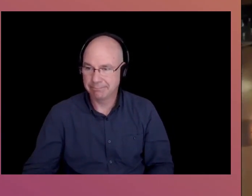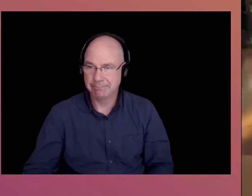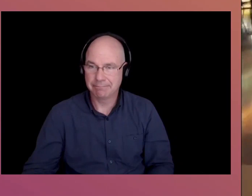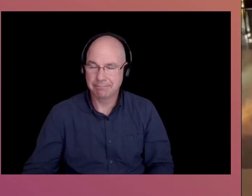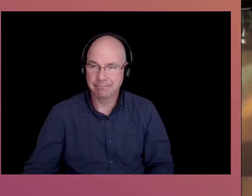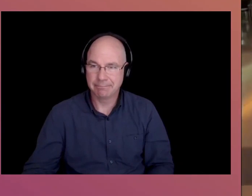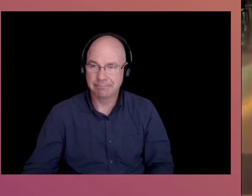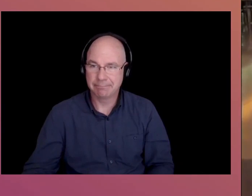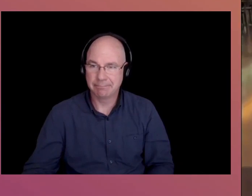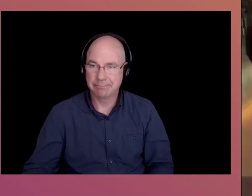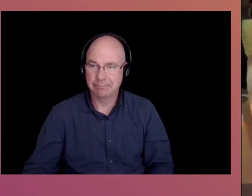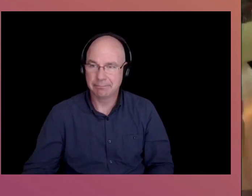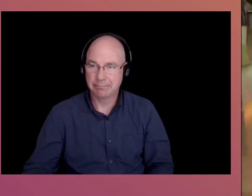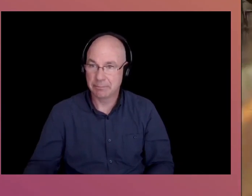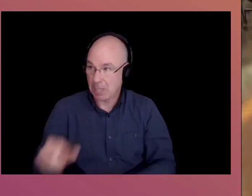Avoiding a person.